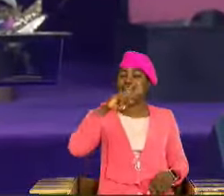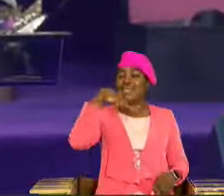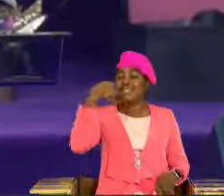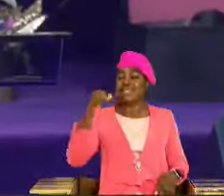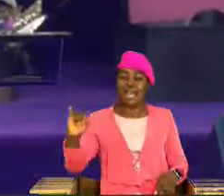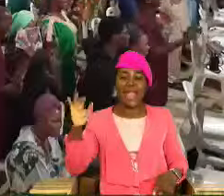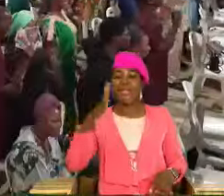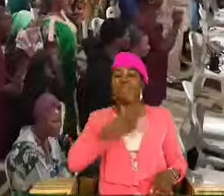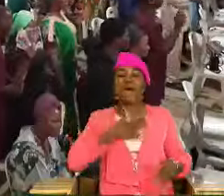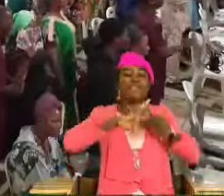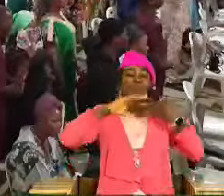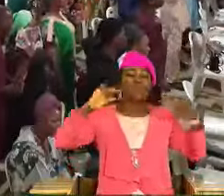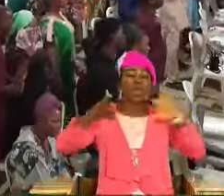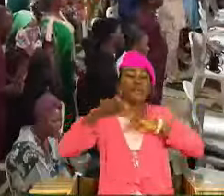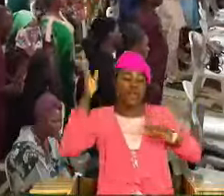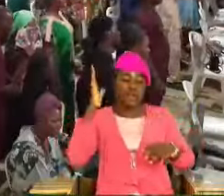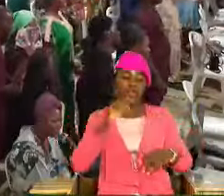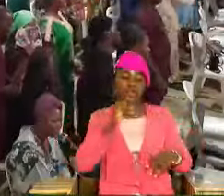changed